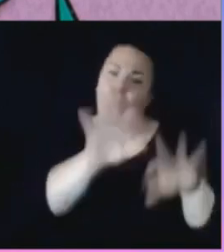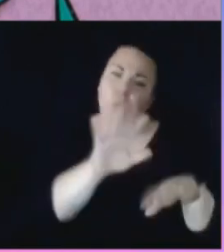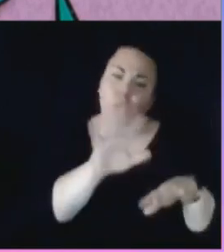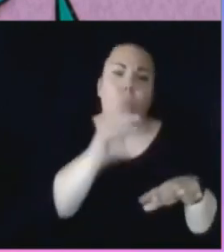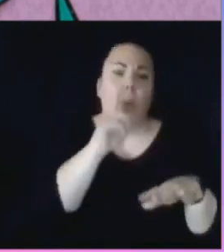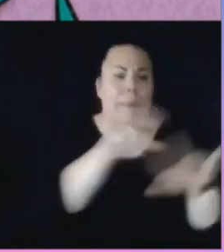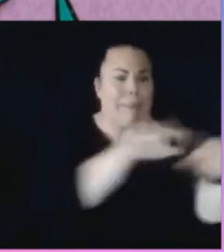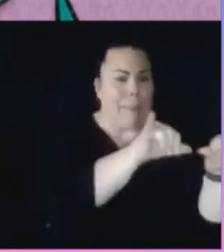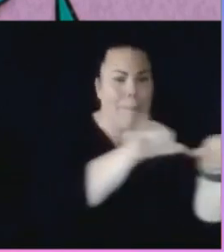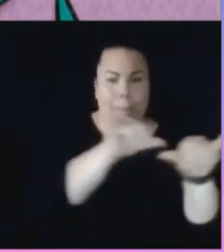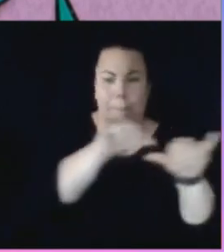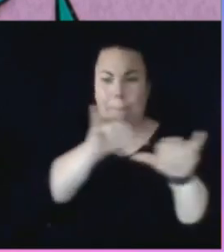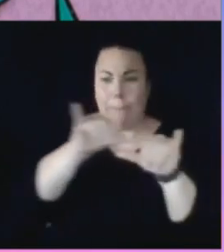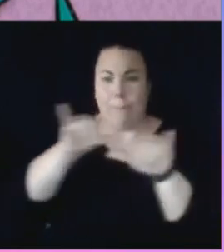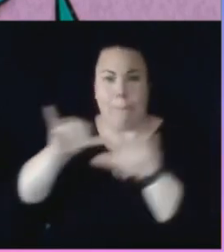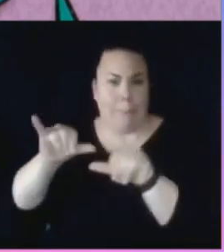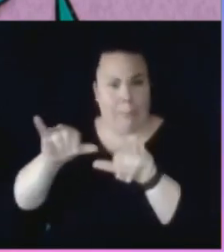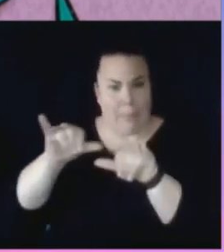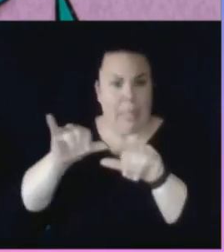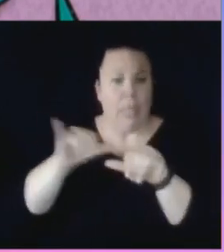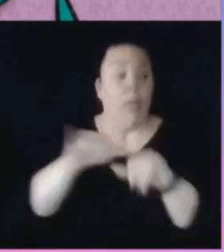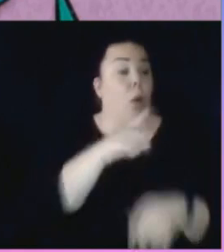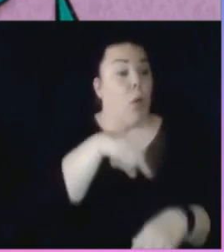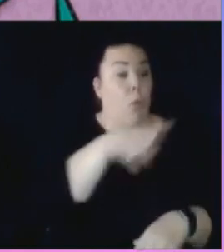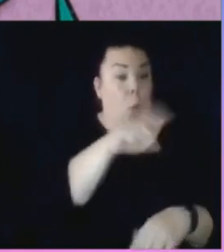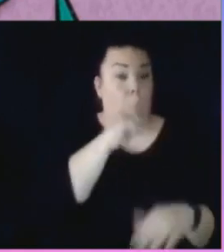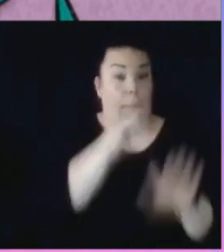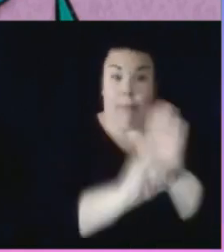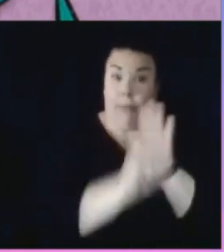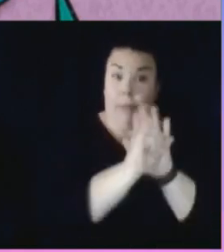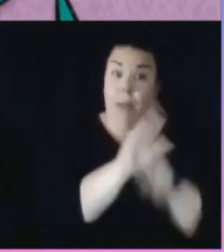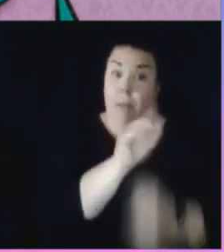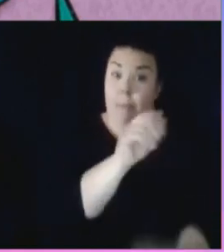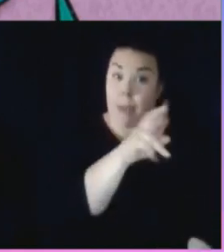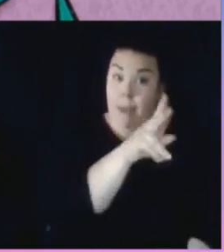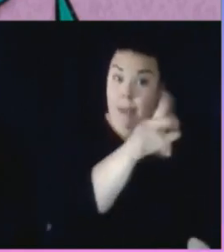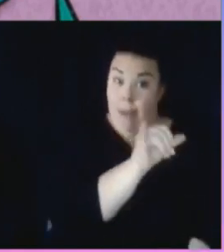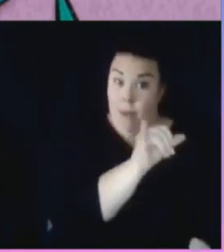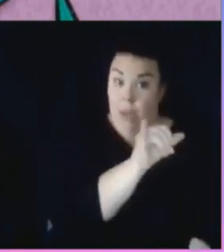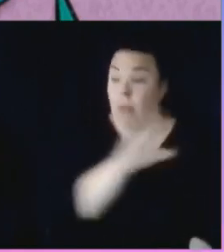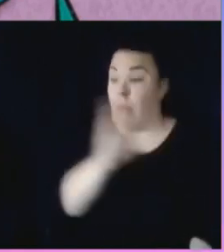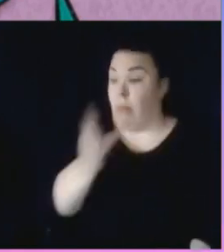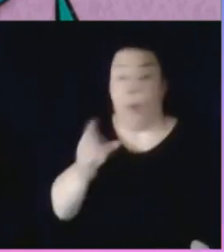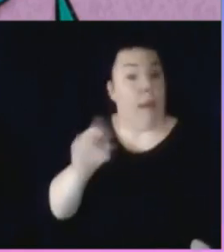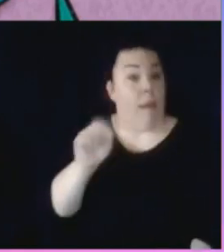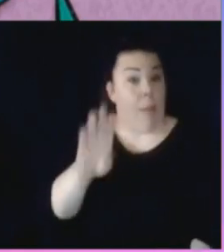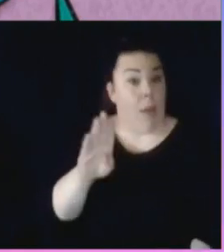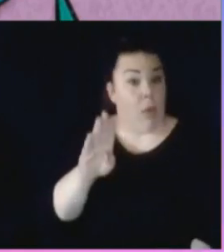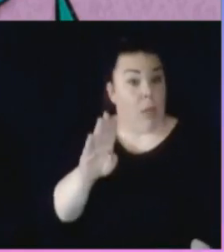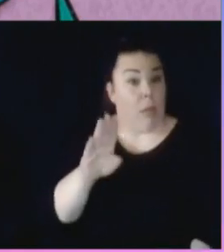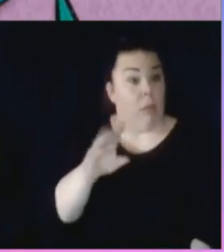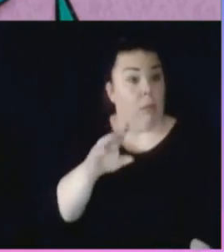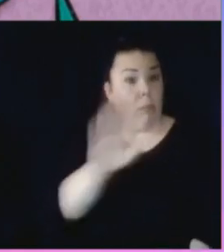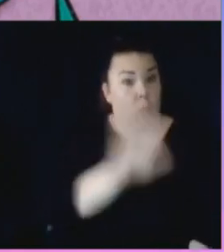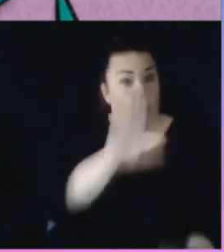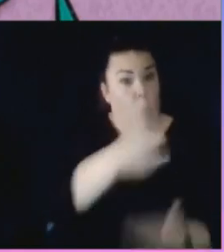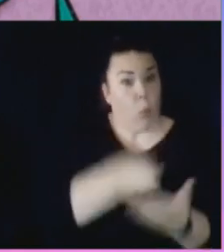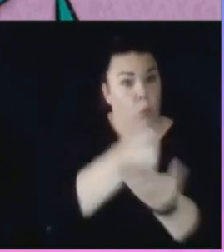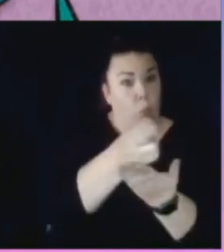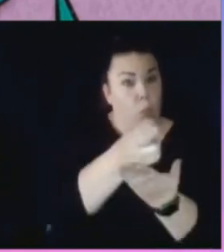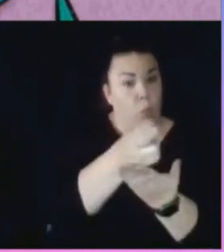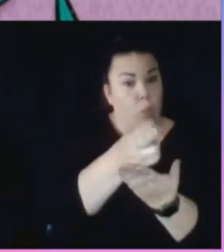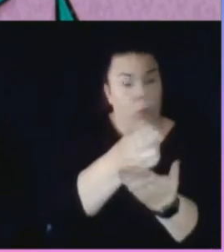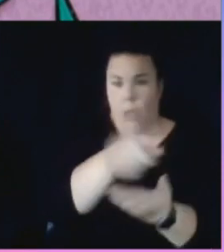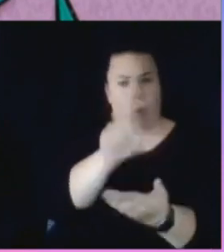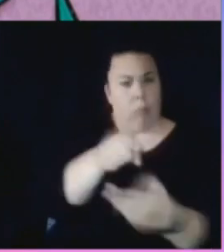and binariness over non-binariness. That in fact, all genders are your choice and your truth, and they don't need to be oppositional. And I think that